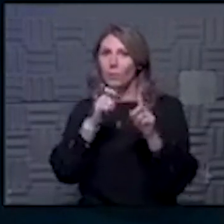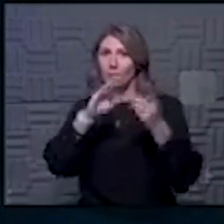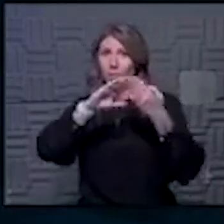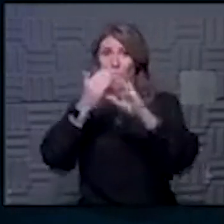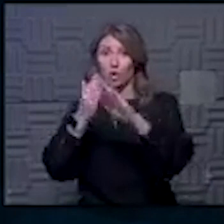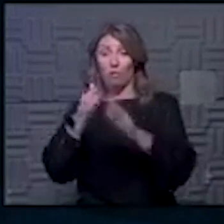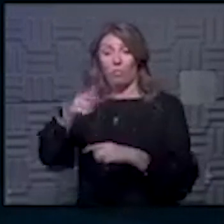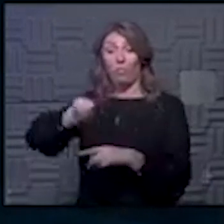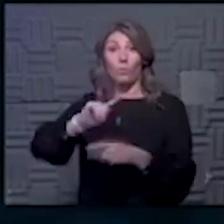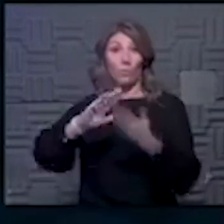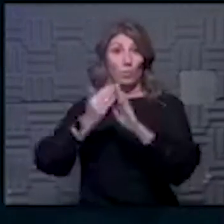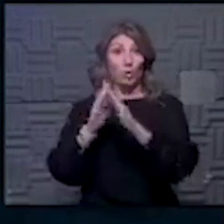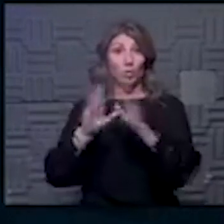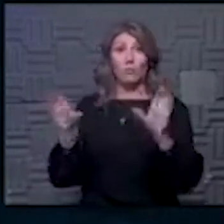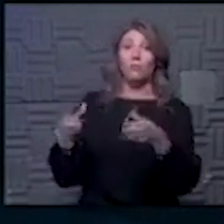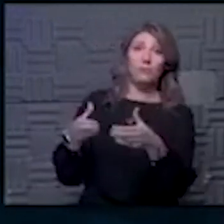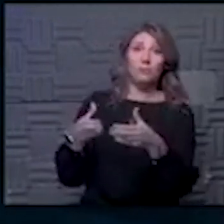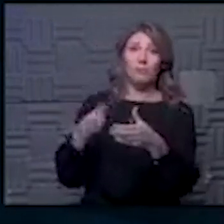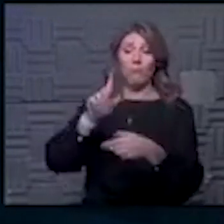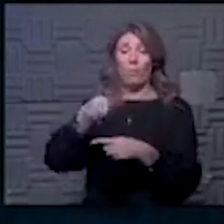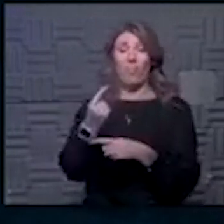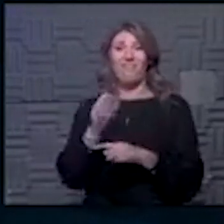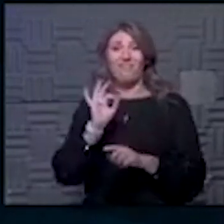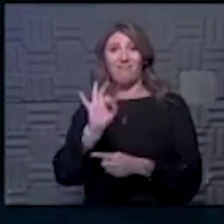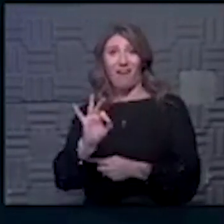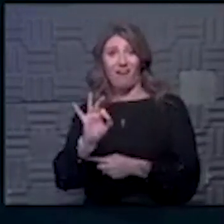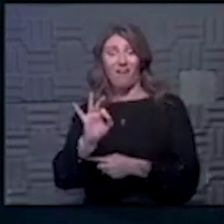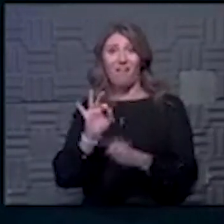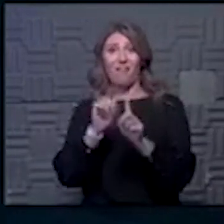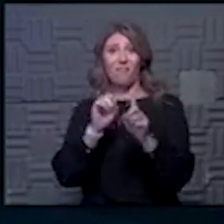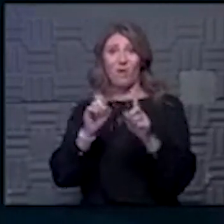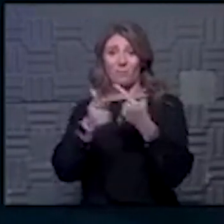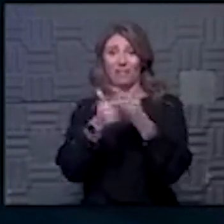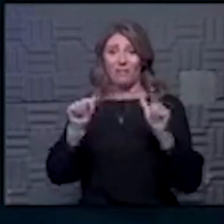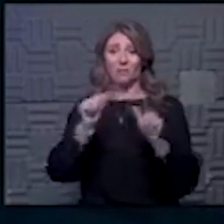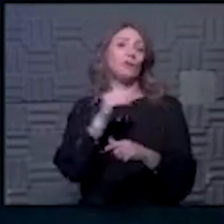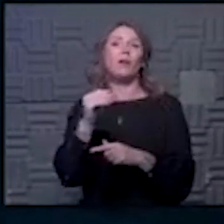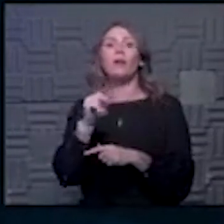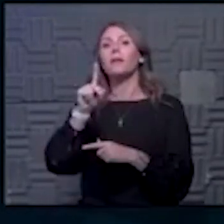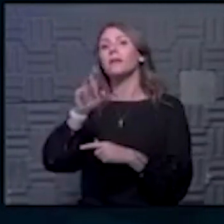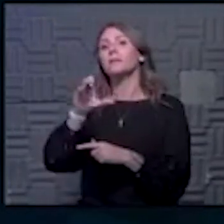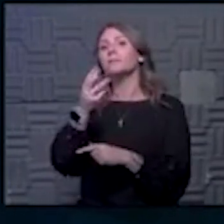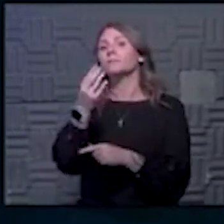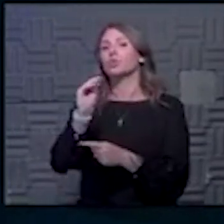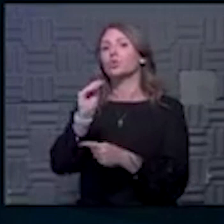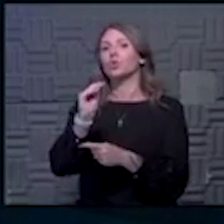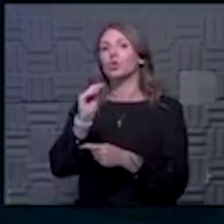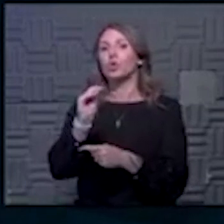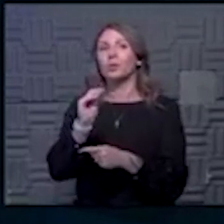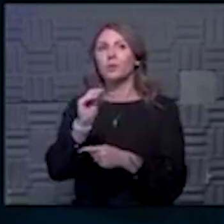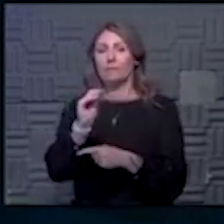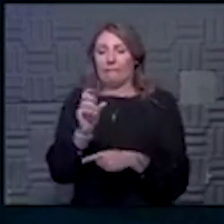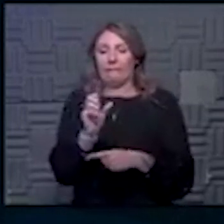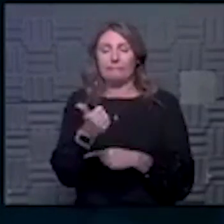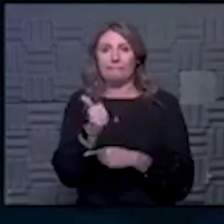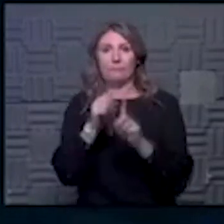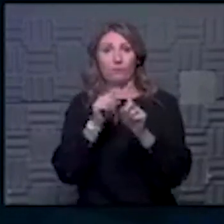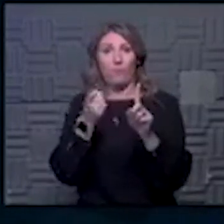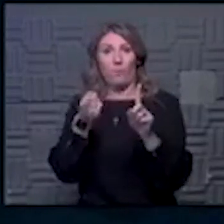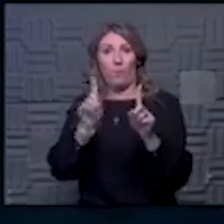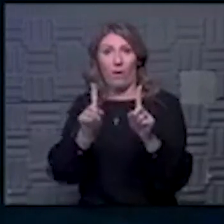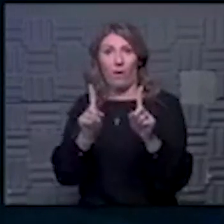community cases, only 9 of them were from Liberty and Kansas City, Missouri, and another 10 came from